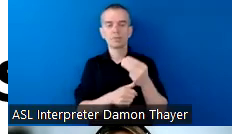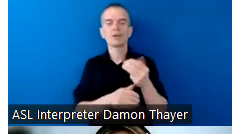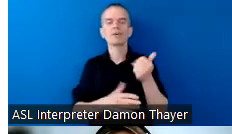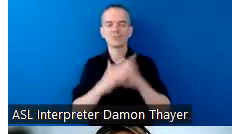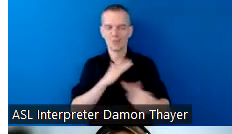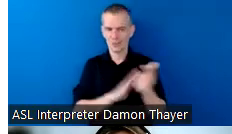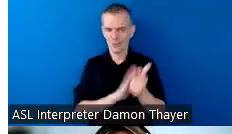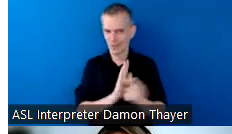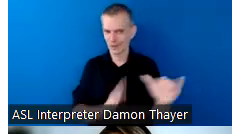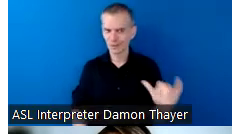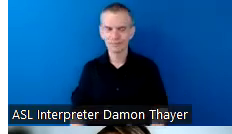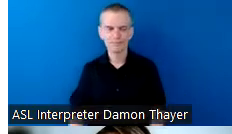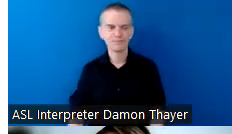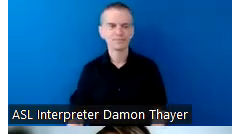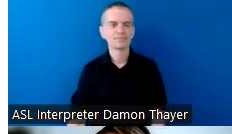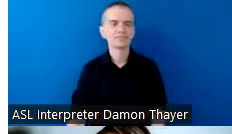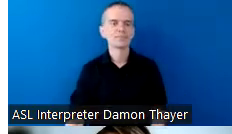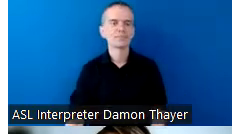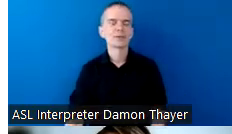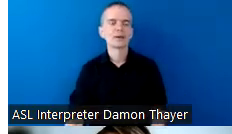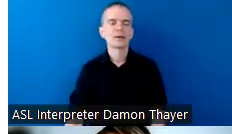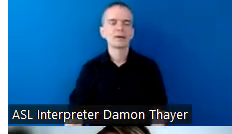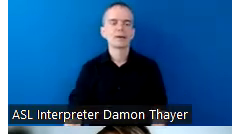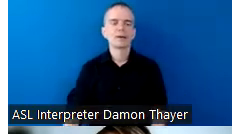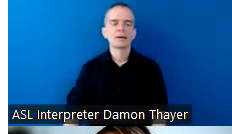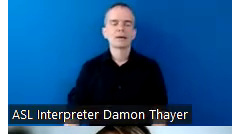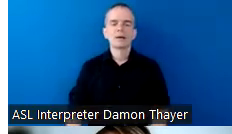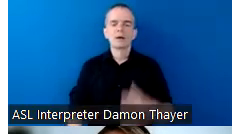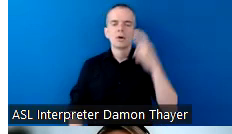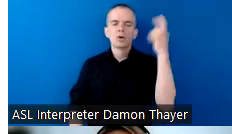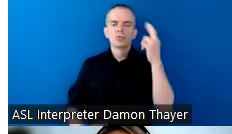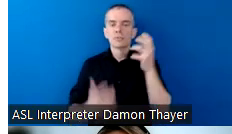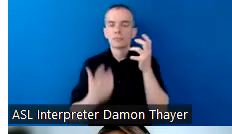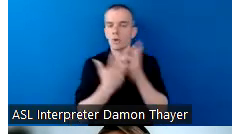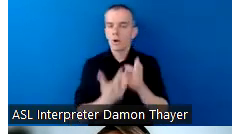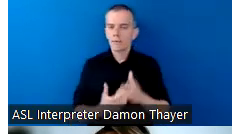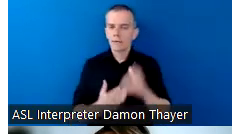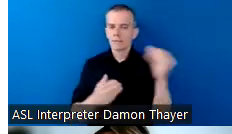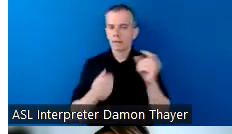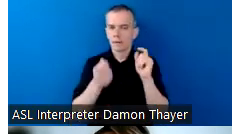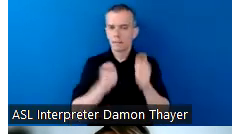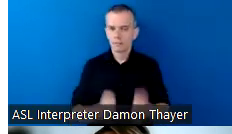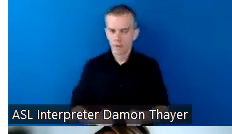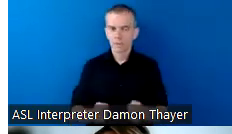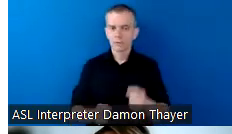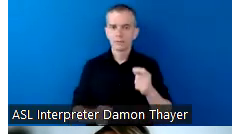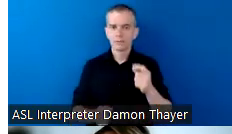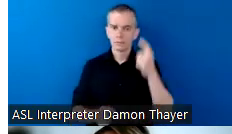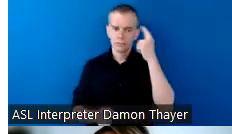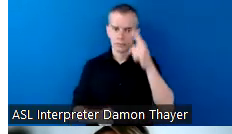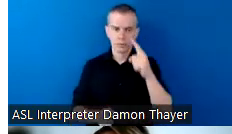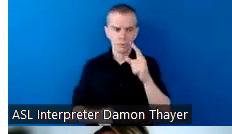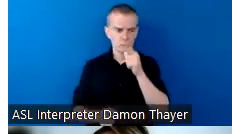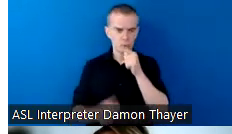slide. So when we're talking about reasonable accommodations and modifications for folks who are living with a